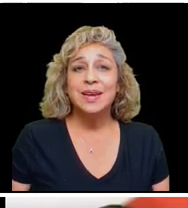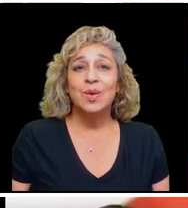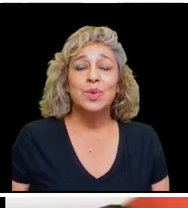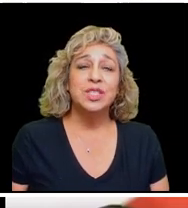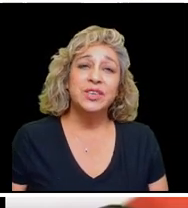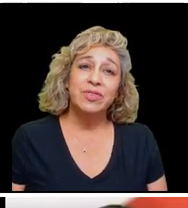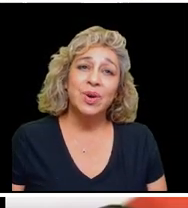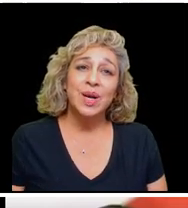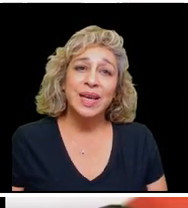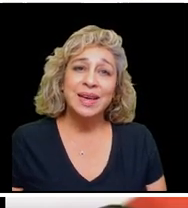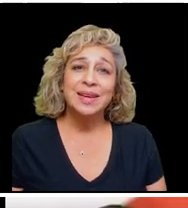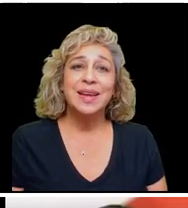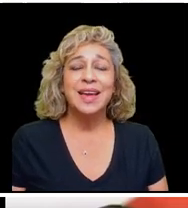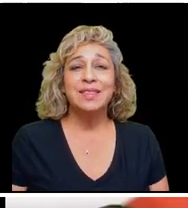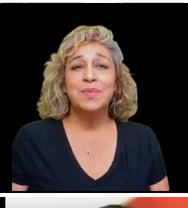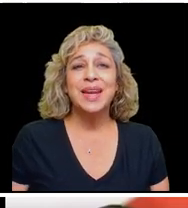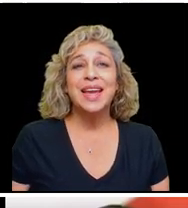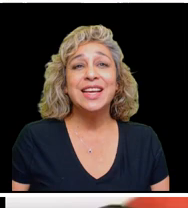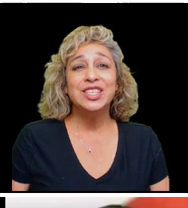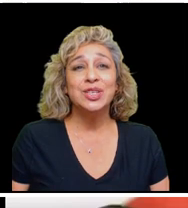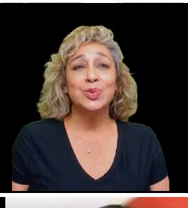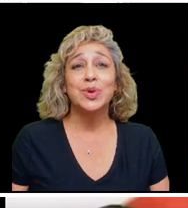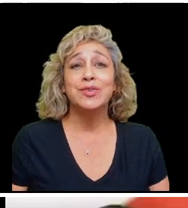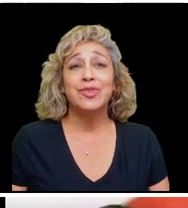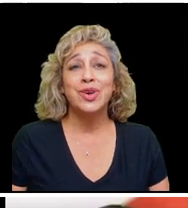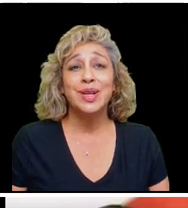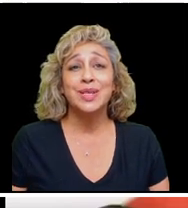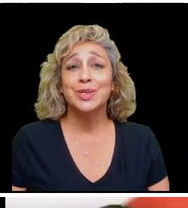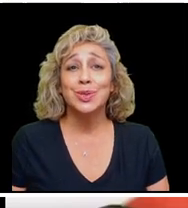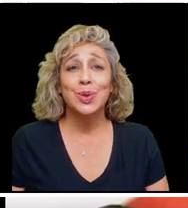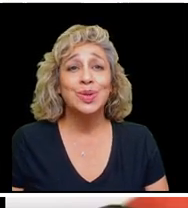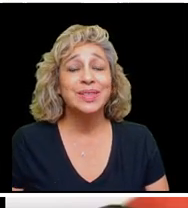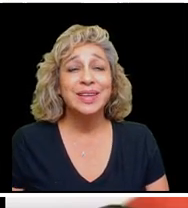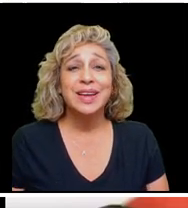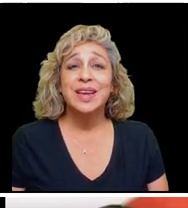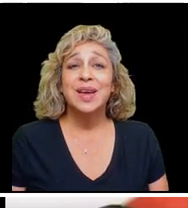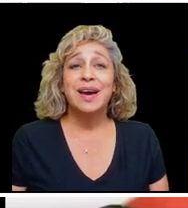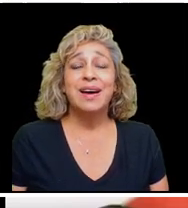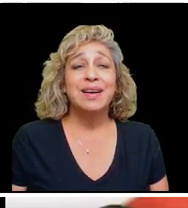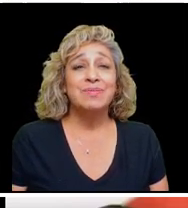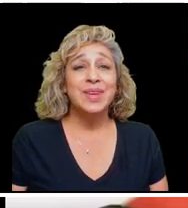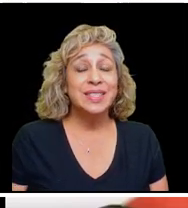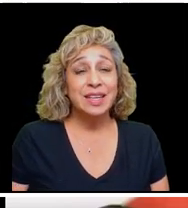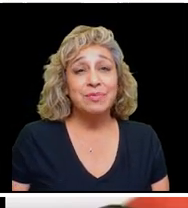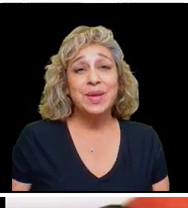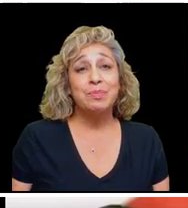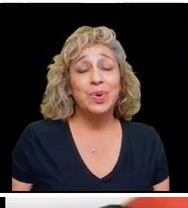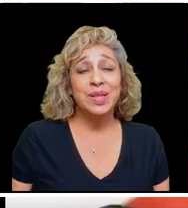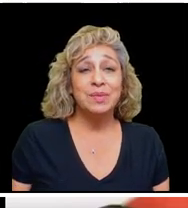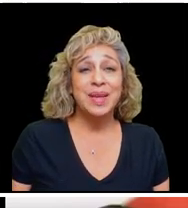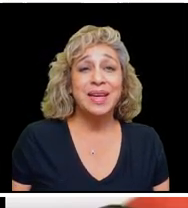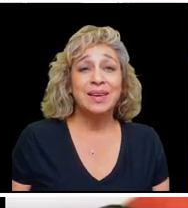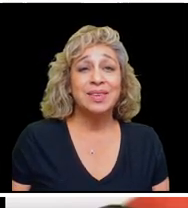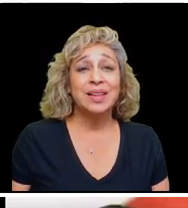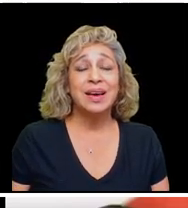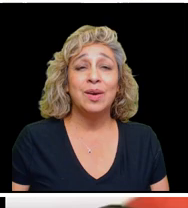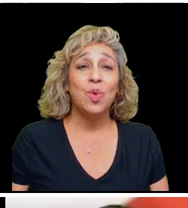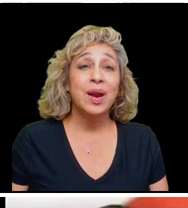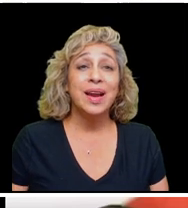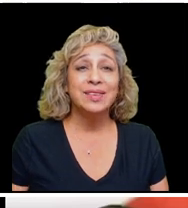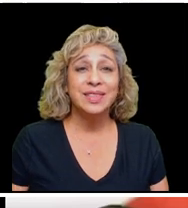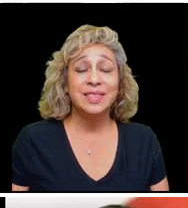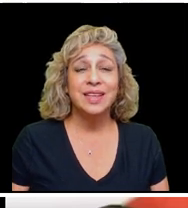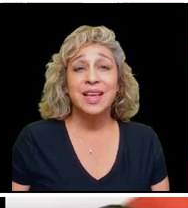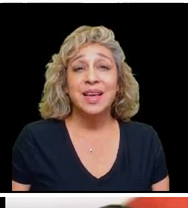was diverted and the medications were diverted and sold instead of being put in the medical